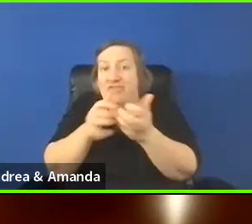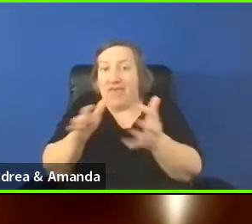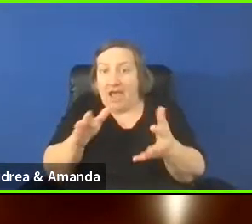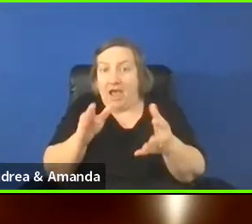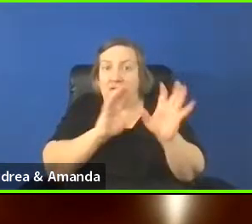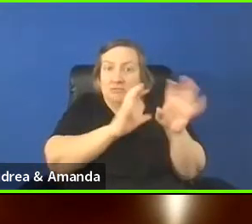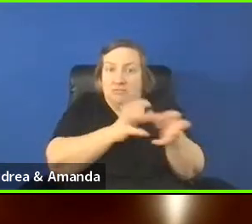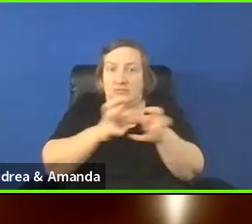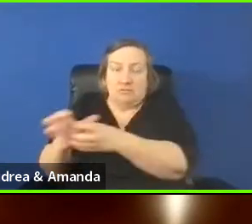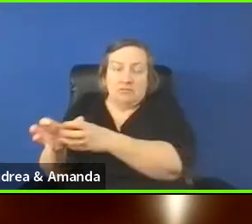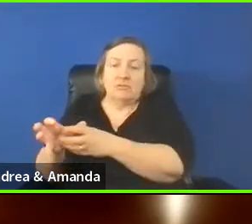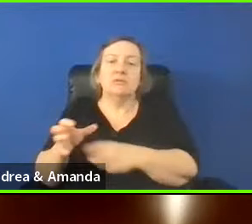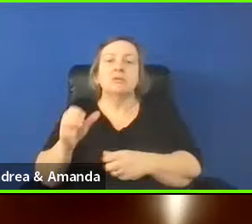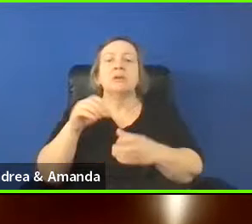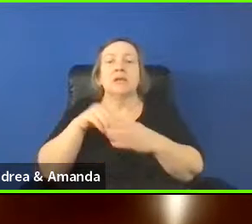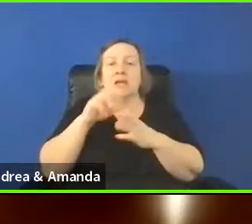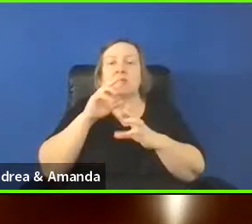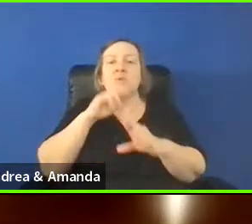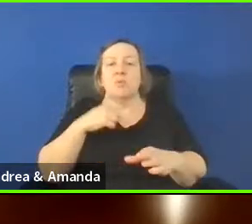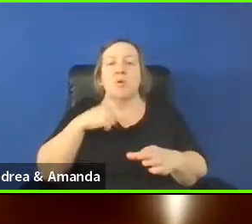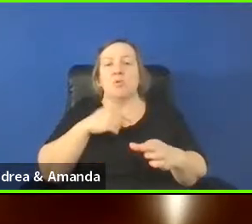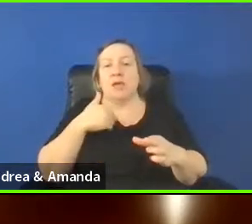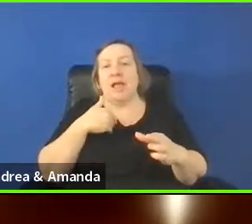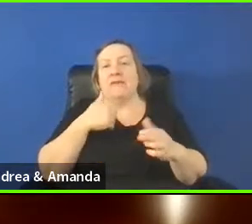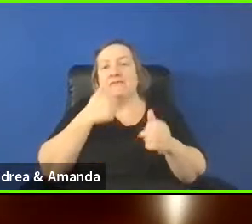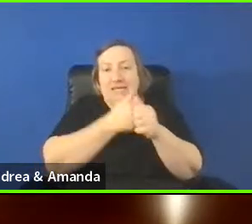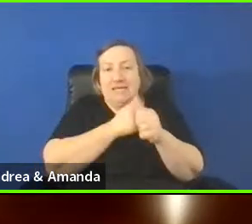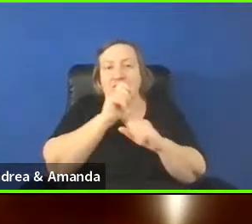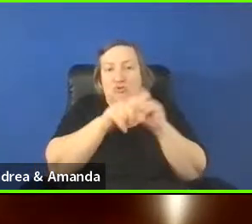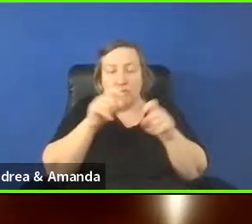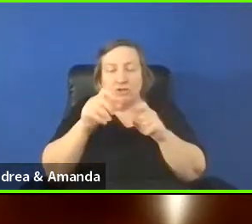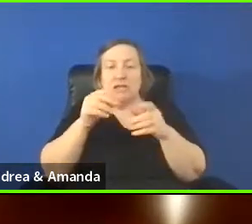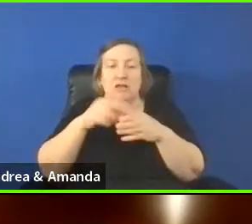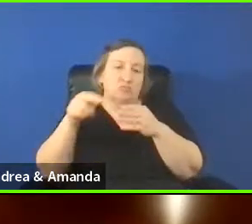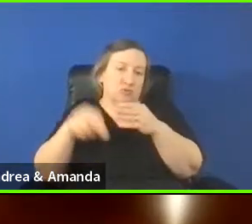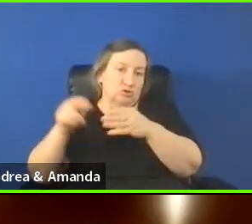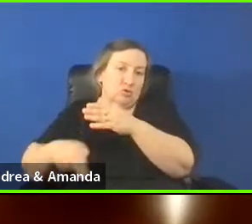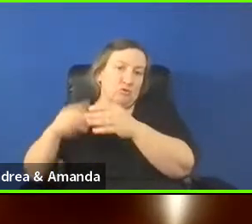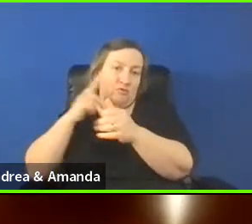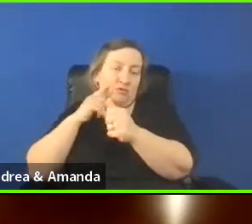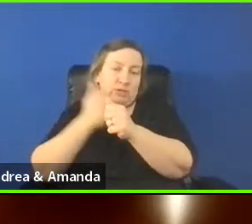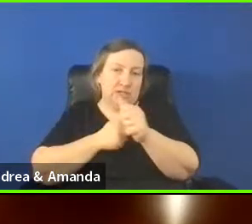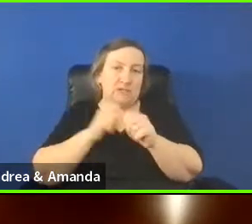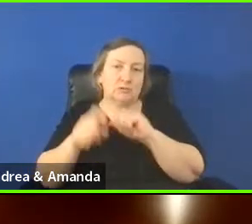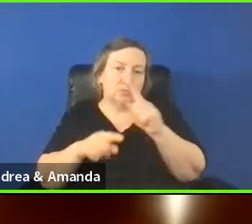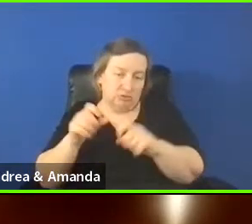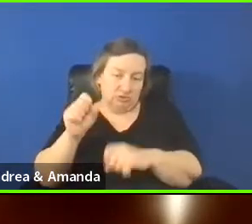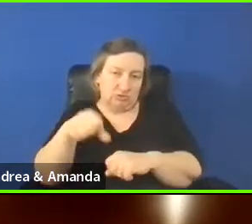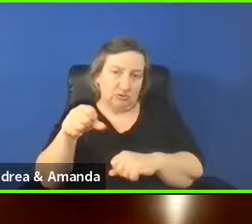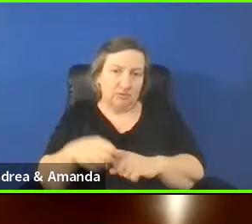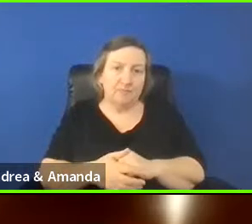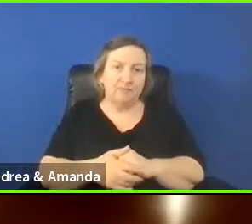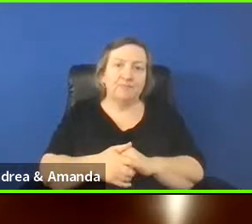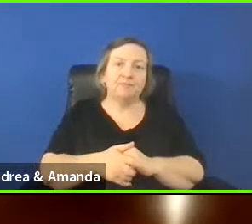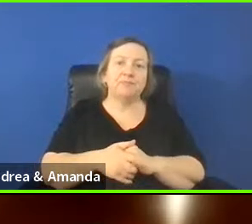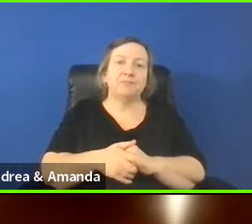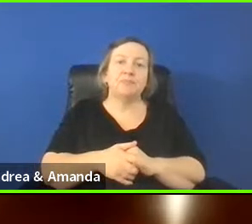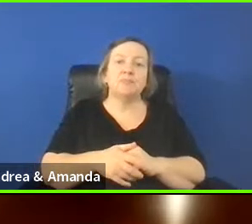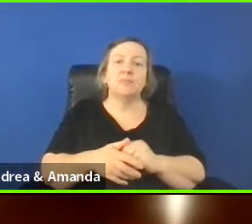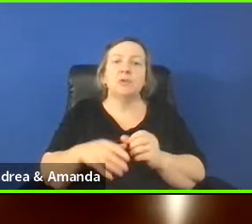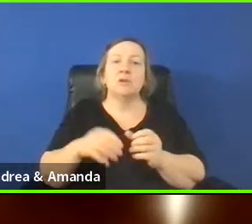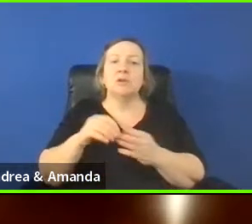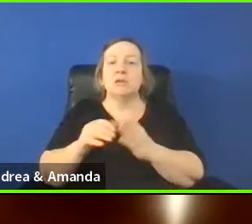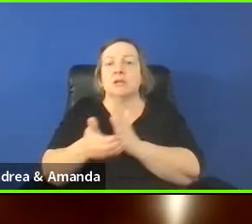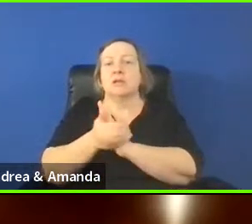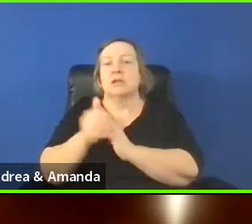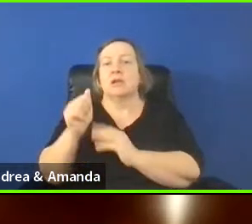Yes, so in the report, we do have a breakdown of each question and the results for each question. in the